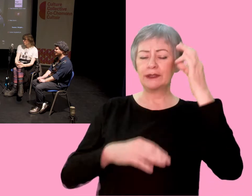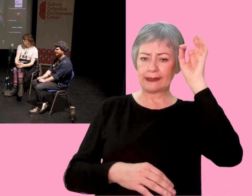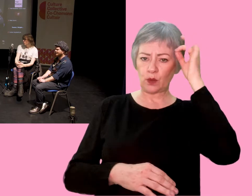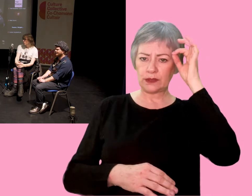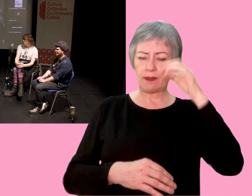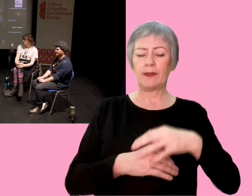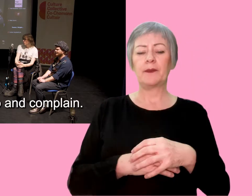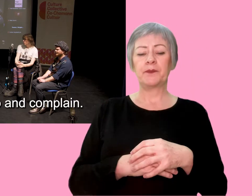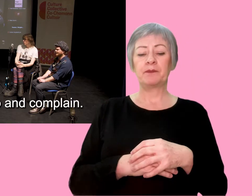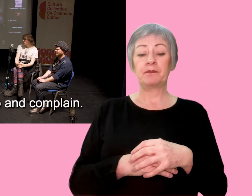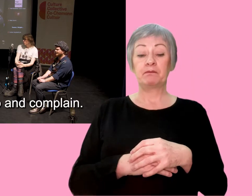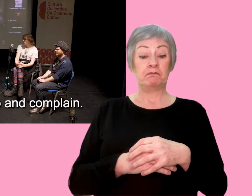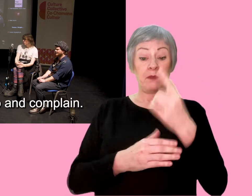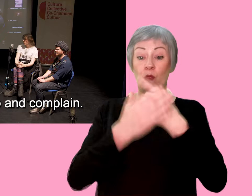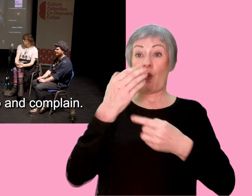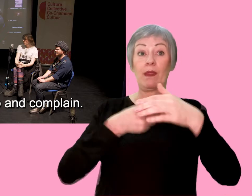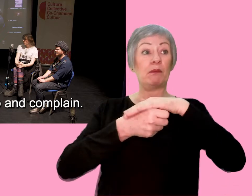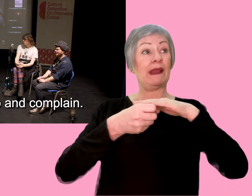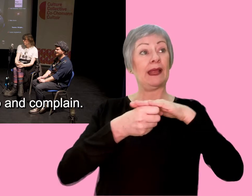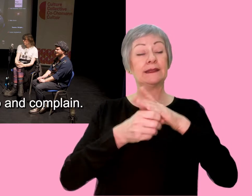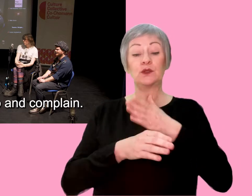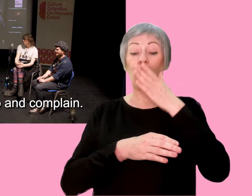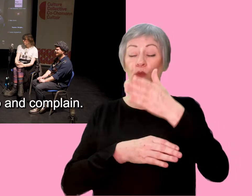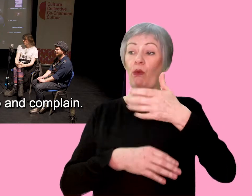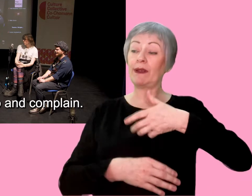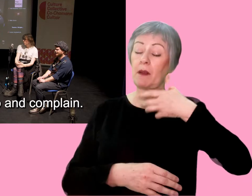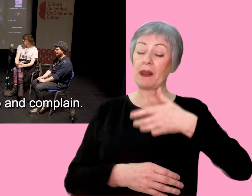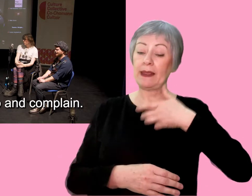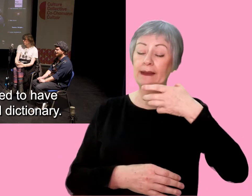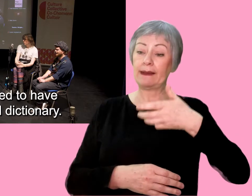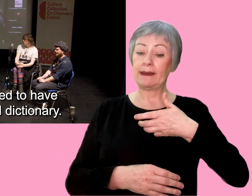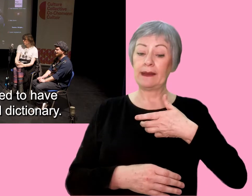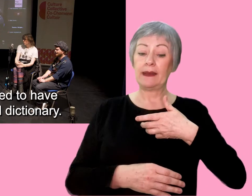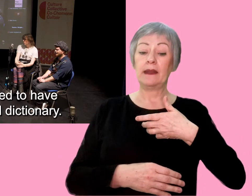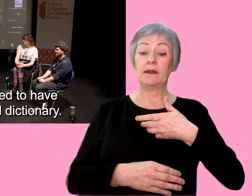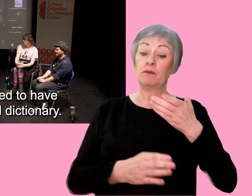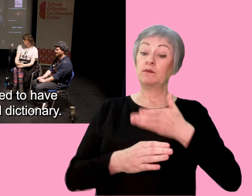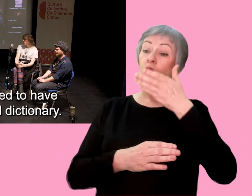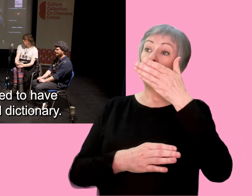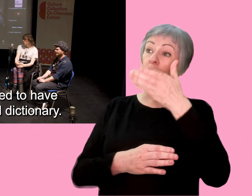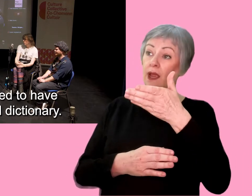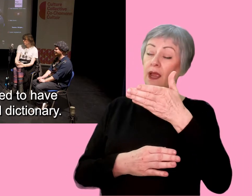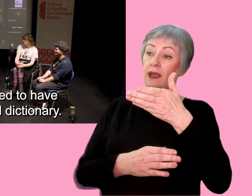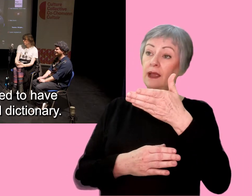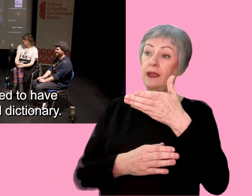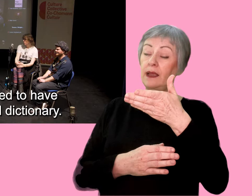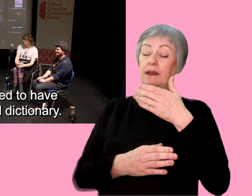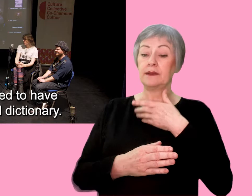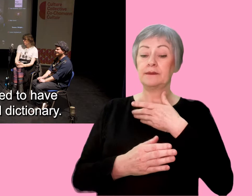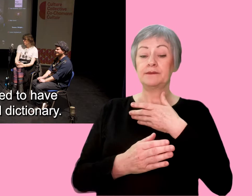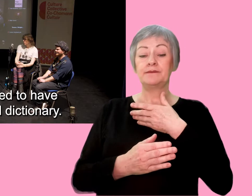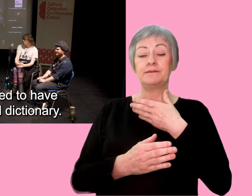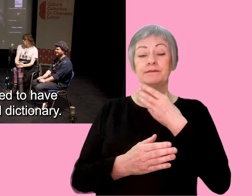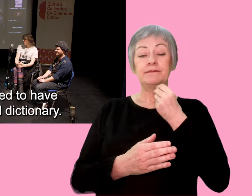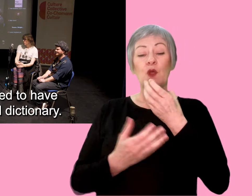Council, the only place you can go to and complain. So I went there, and I used to